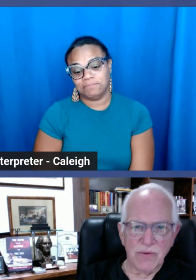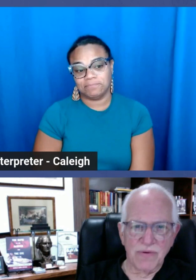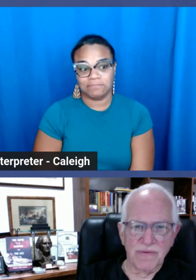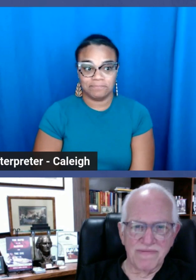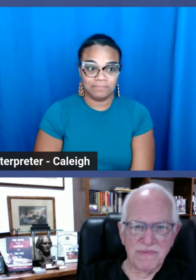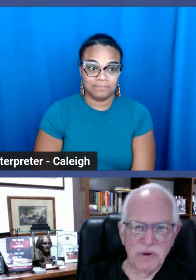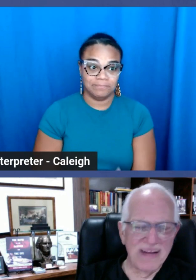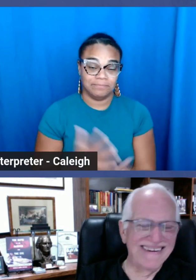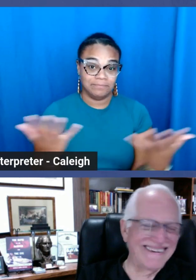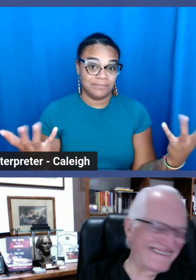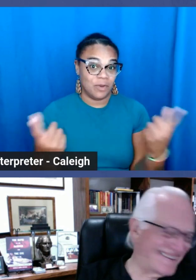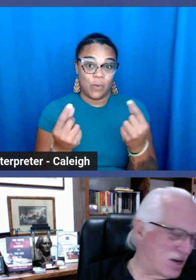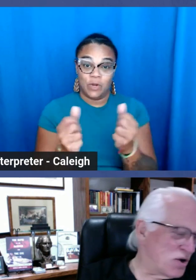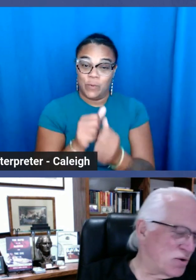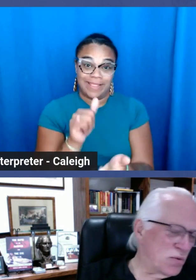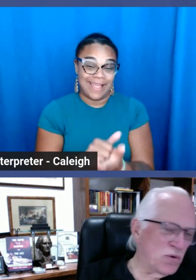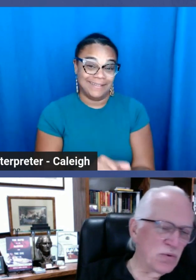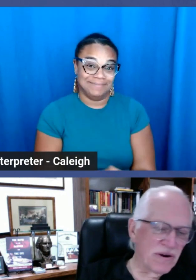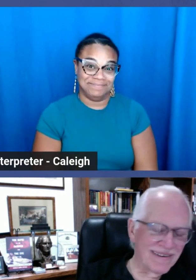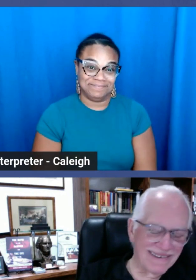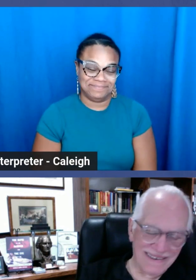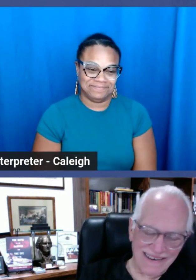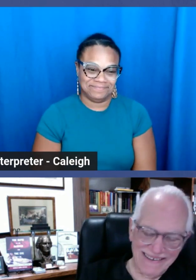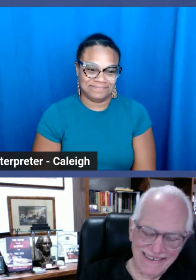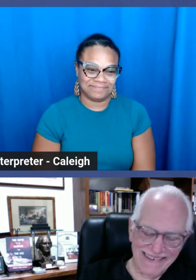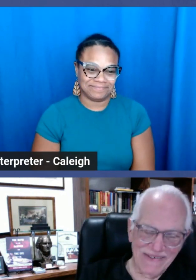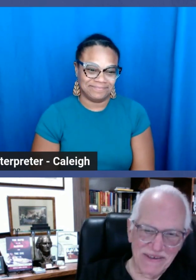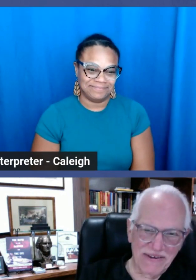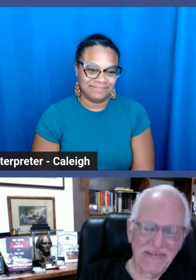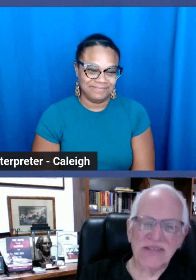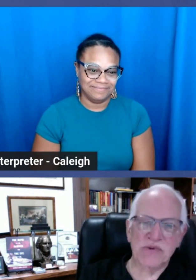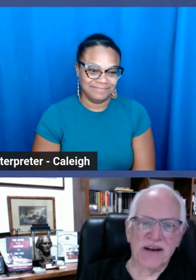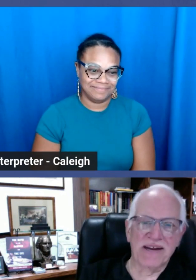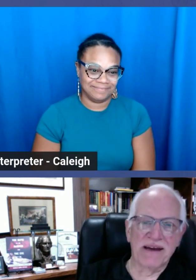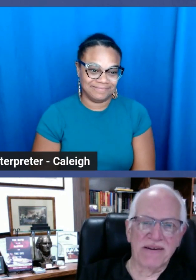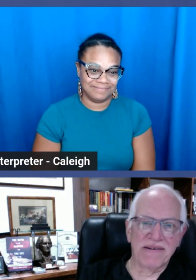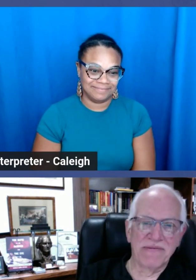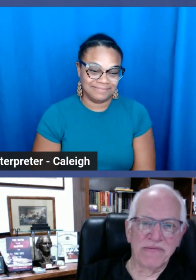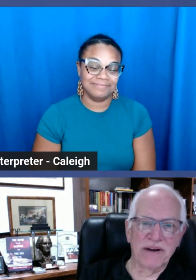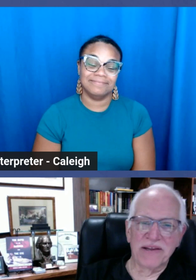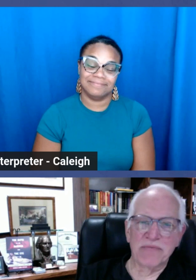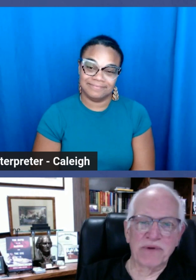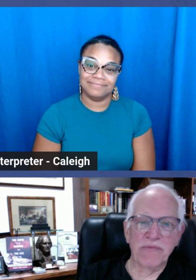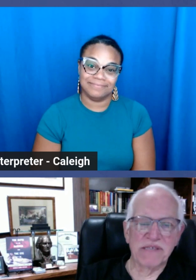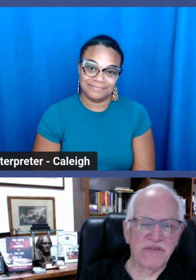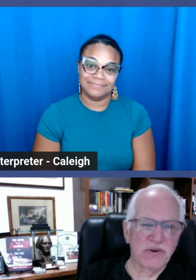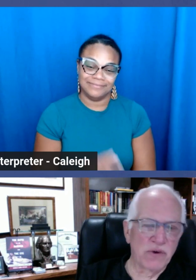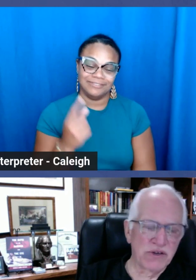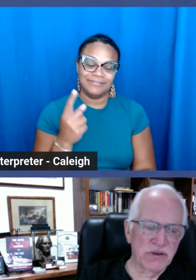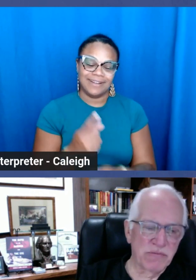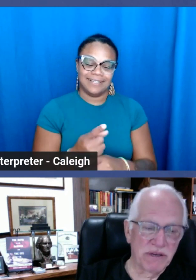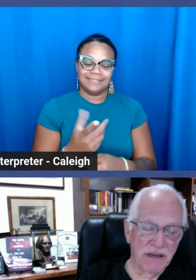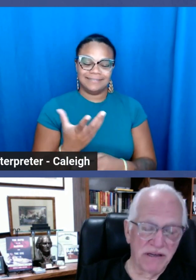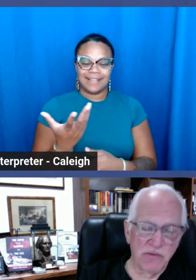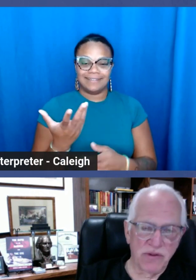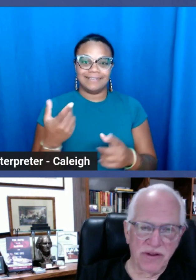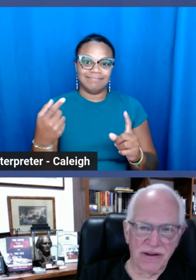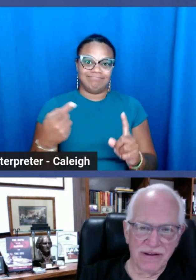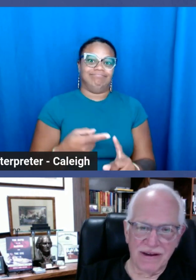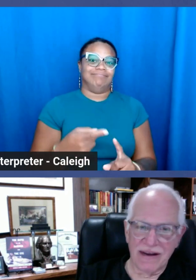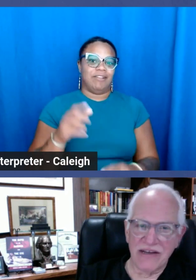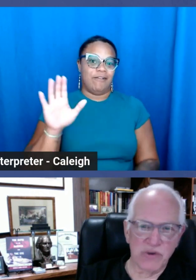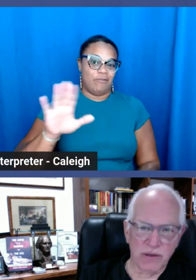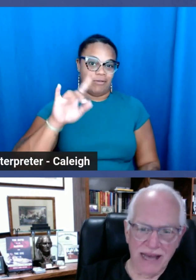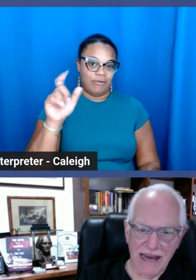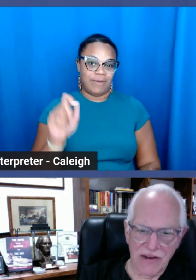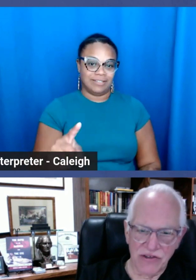What do we do with something like that? Well, that's right. And Ricky, the premise of your question begins with